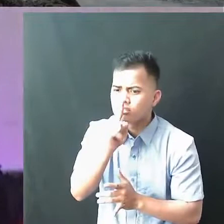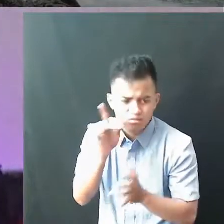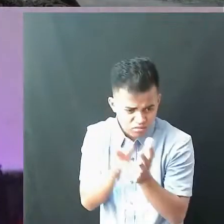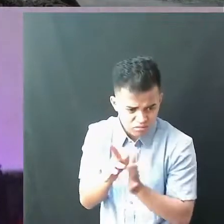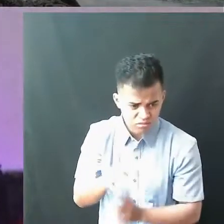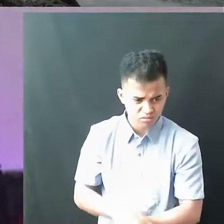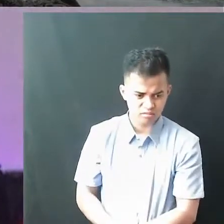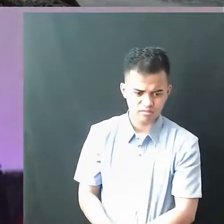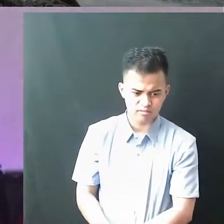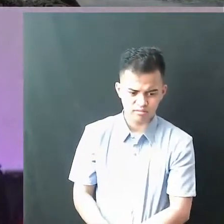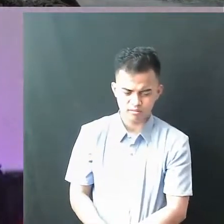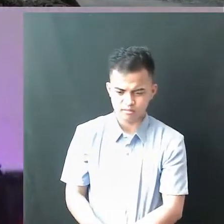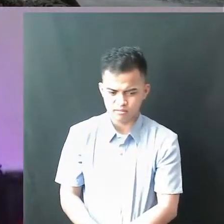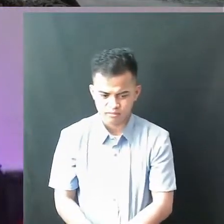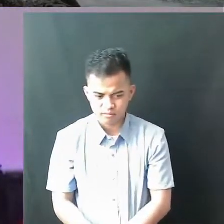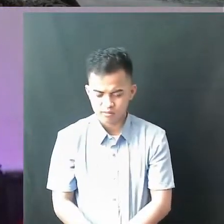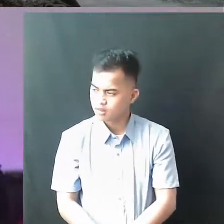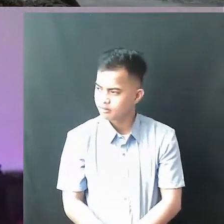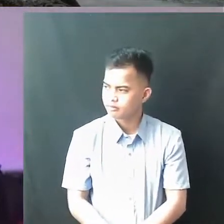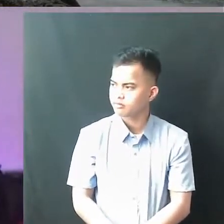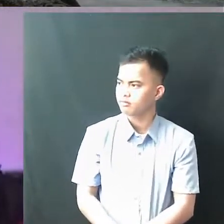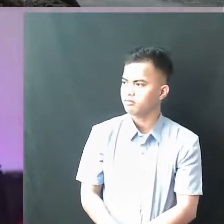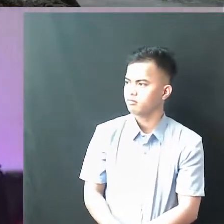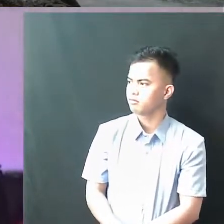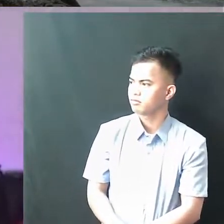And let me get back to